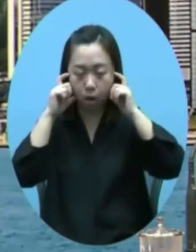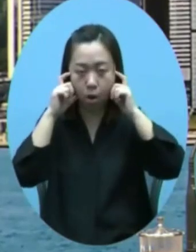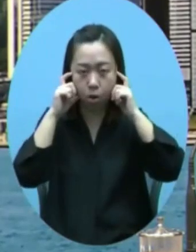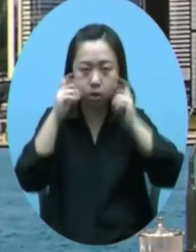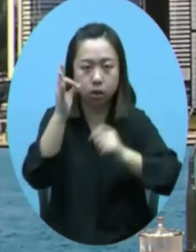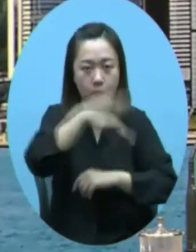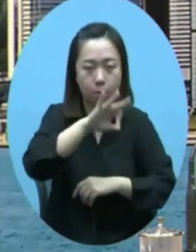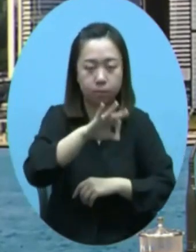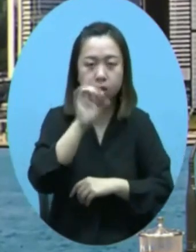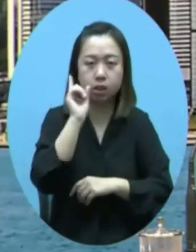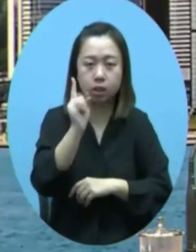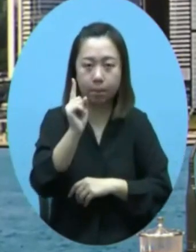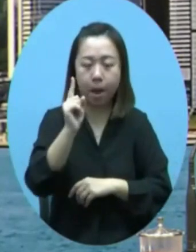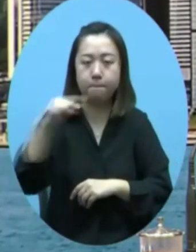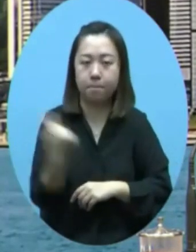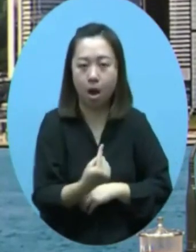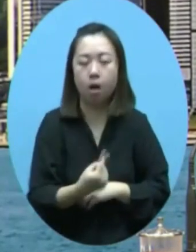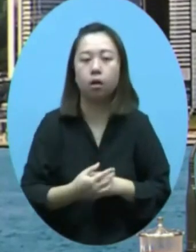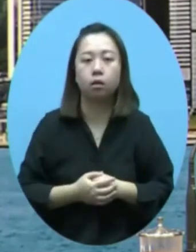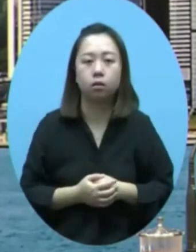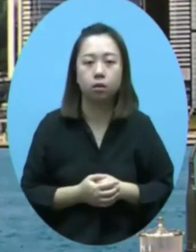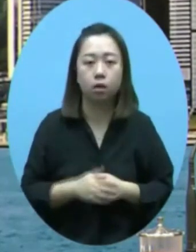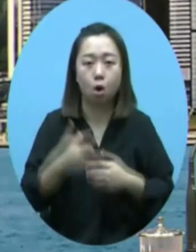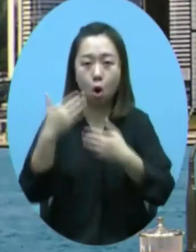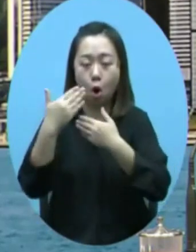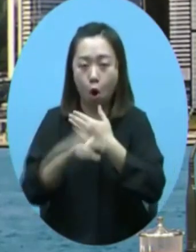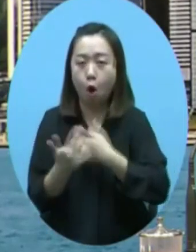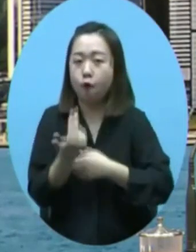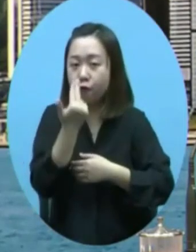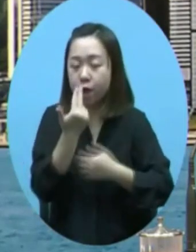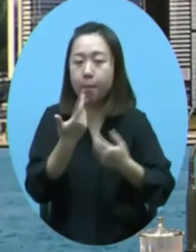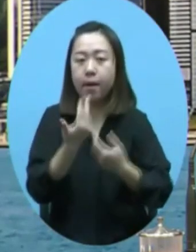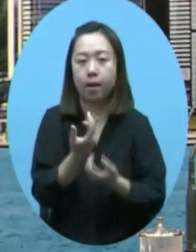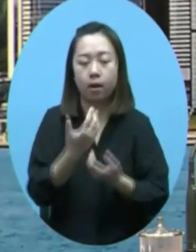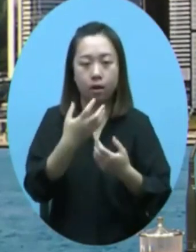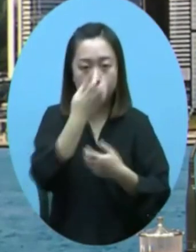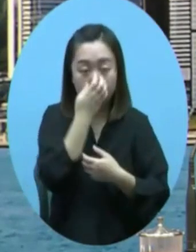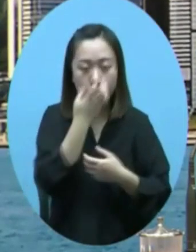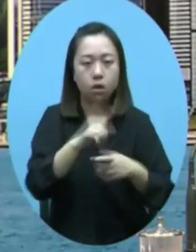surgical masks we have 31 million, and the respirator